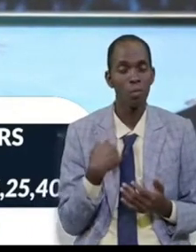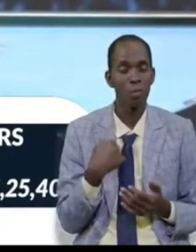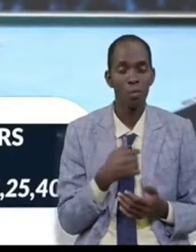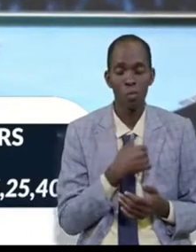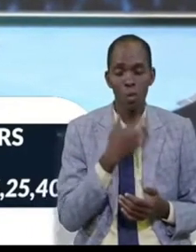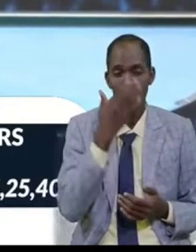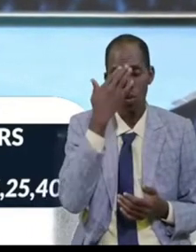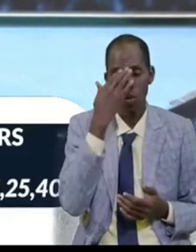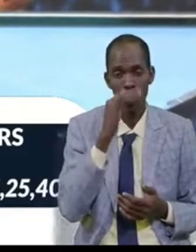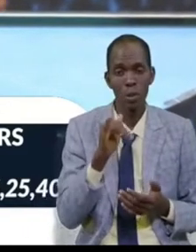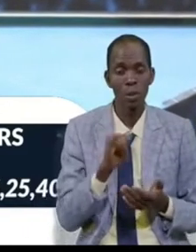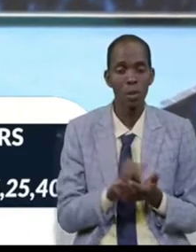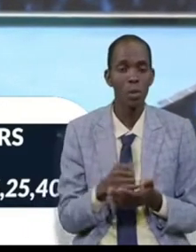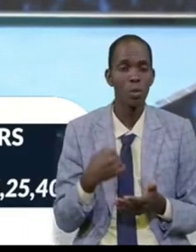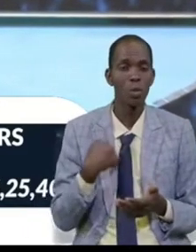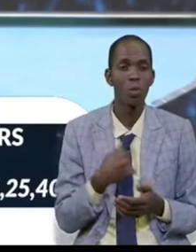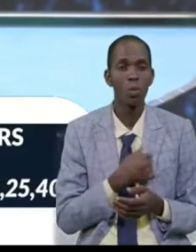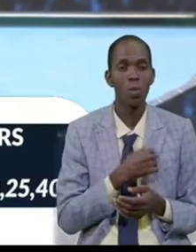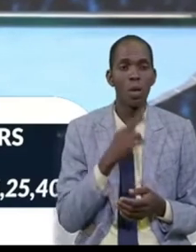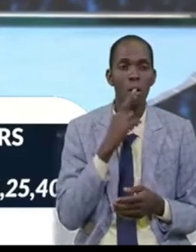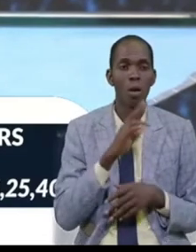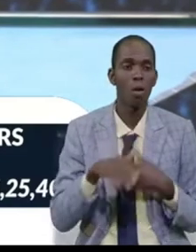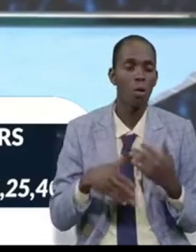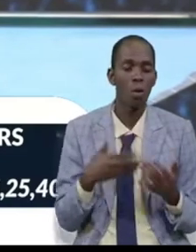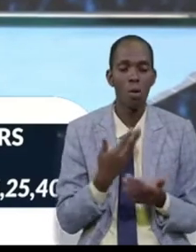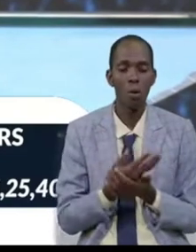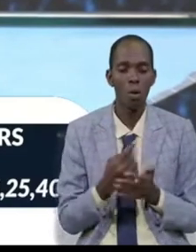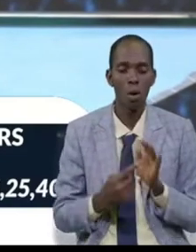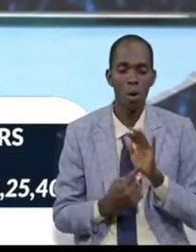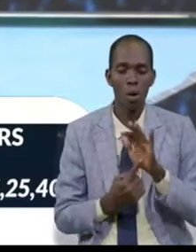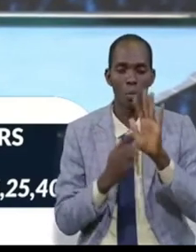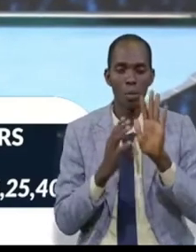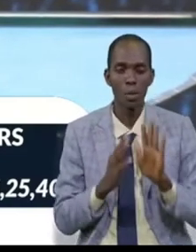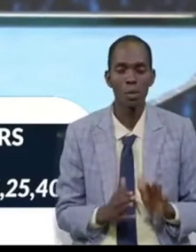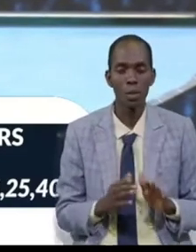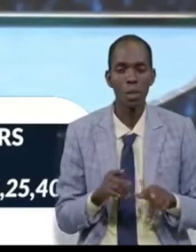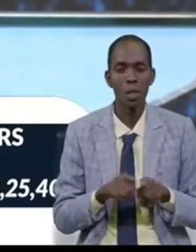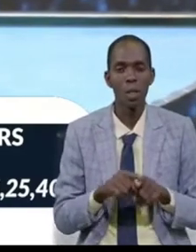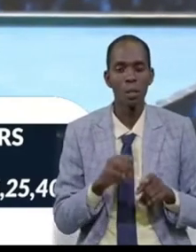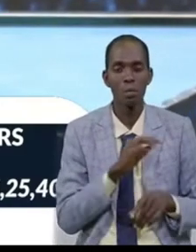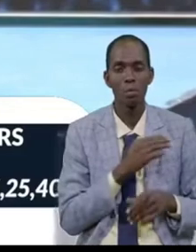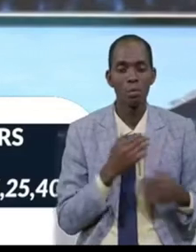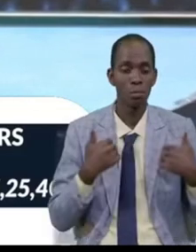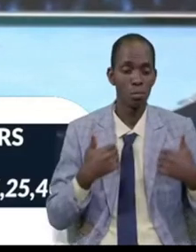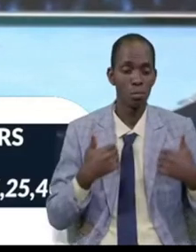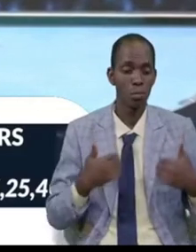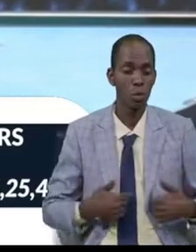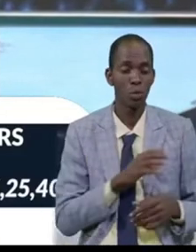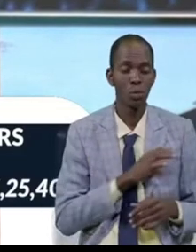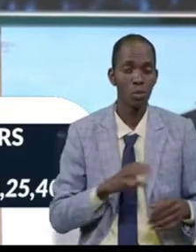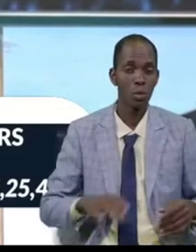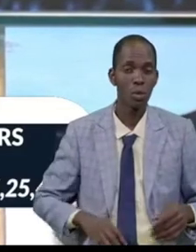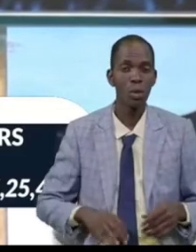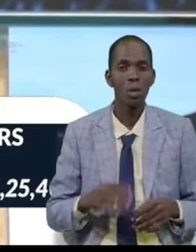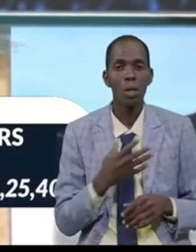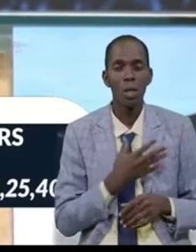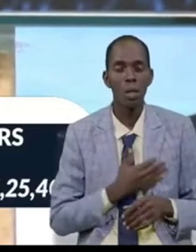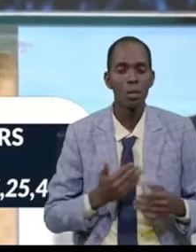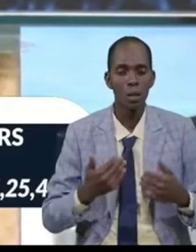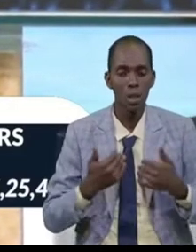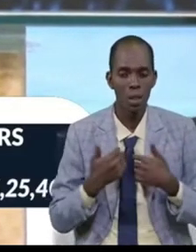all ambassadors as members of the body of Christ, and he has committed into our hands the ministry